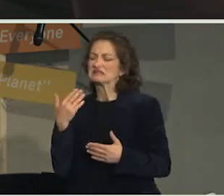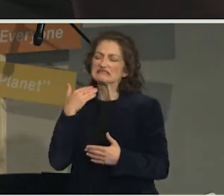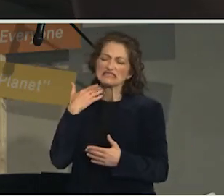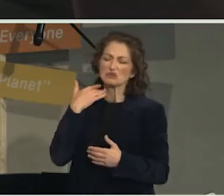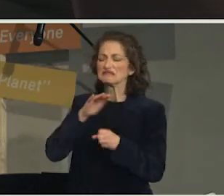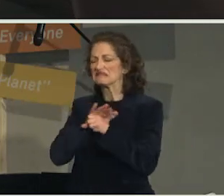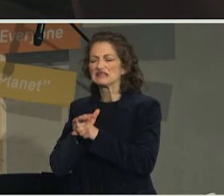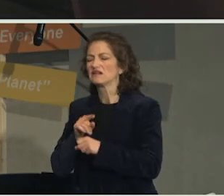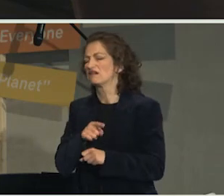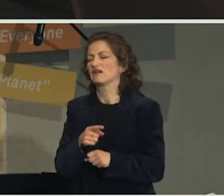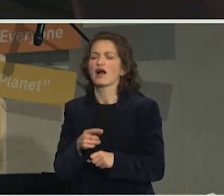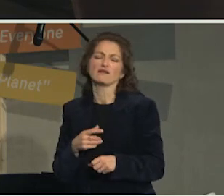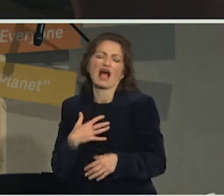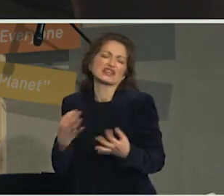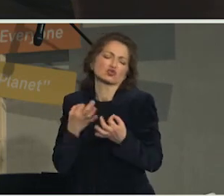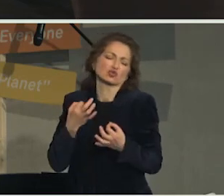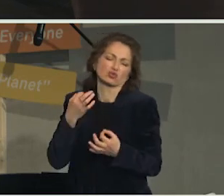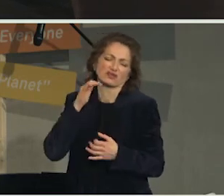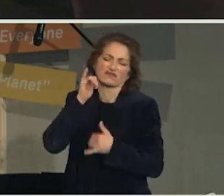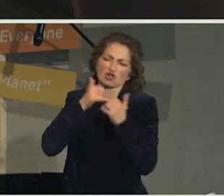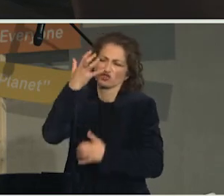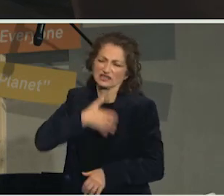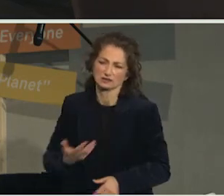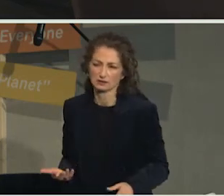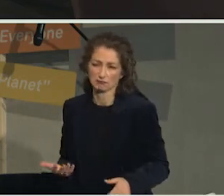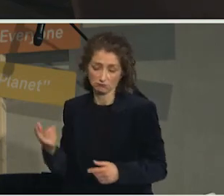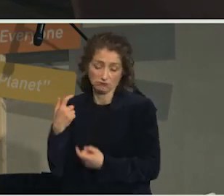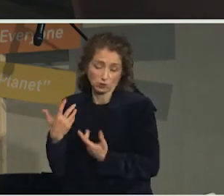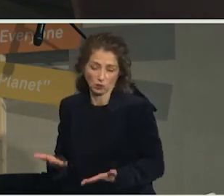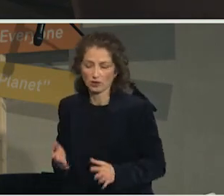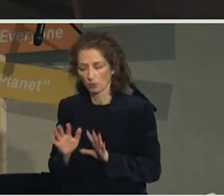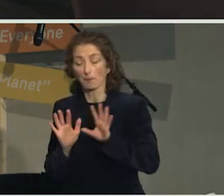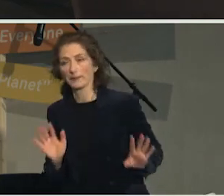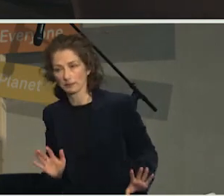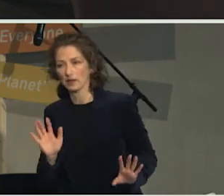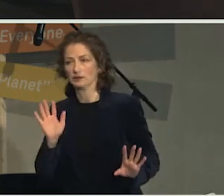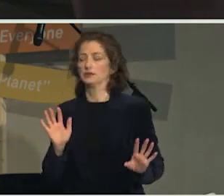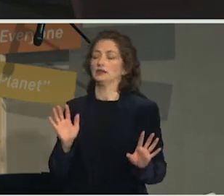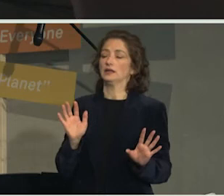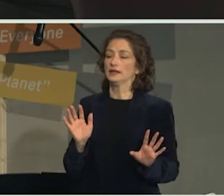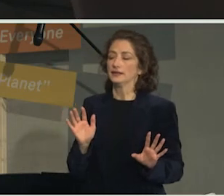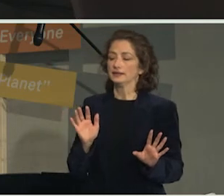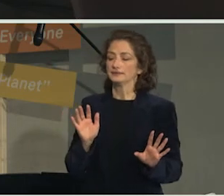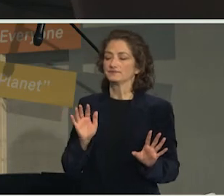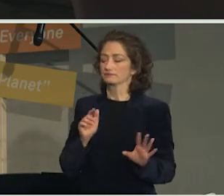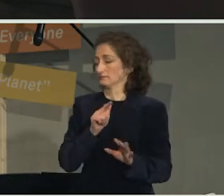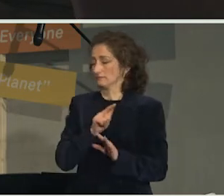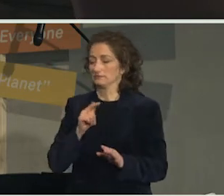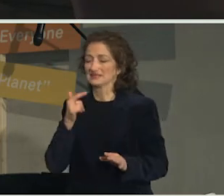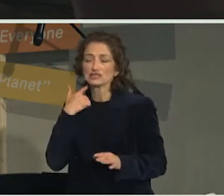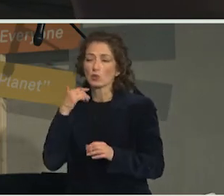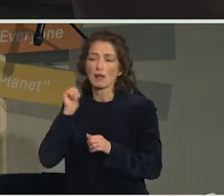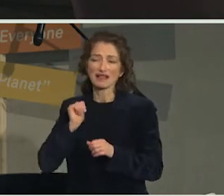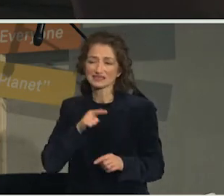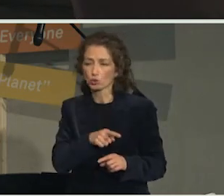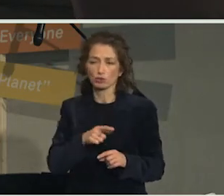isn't a Black woman's thing. It's not our issue. Now, aside from the fact for Black women in the U.S., sexual harassment has been a condition of